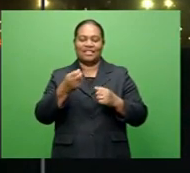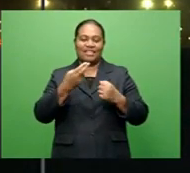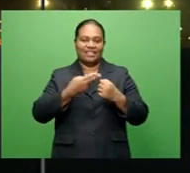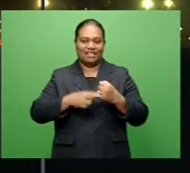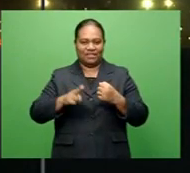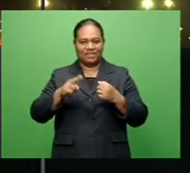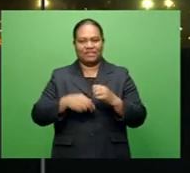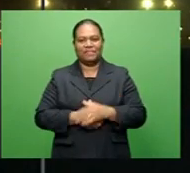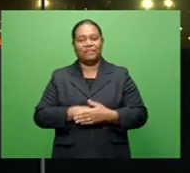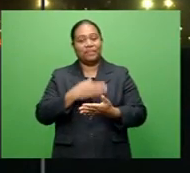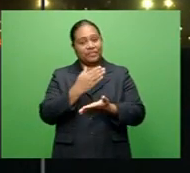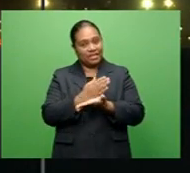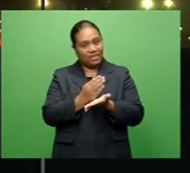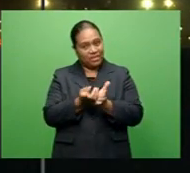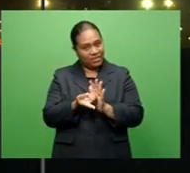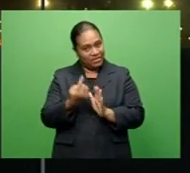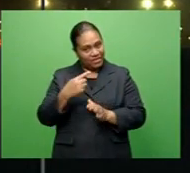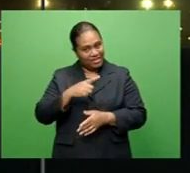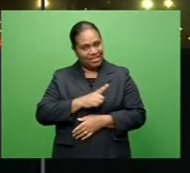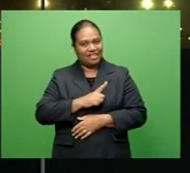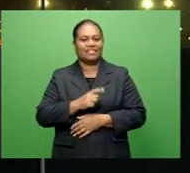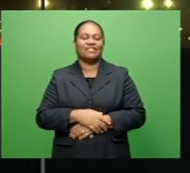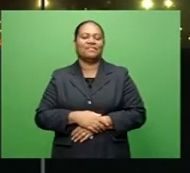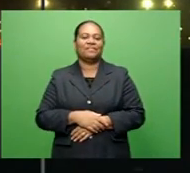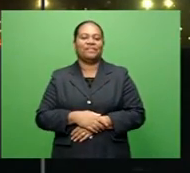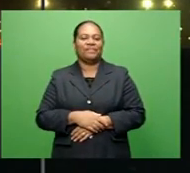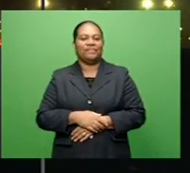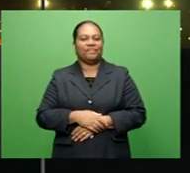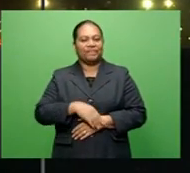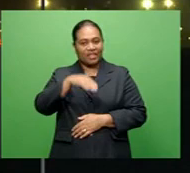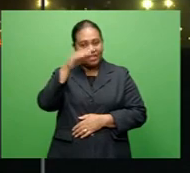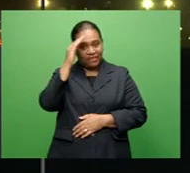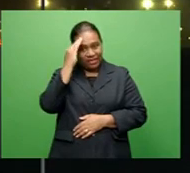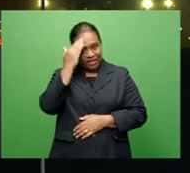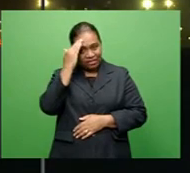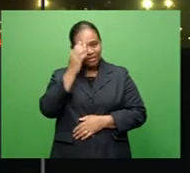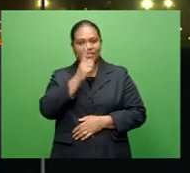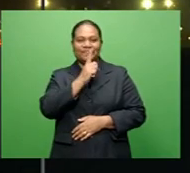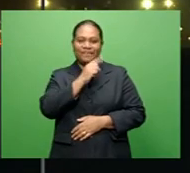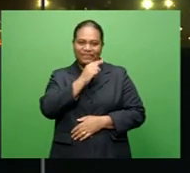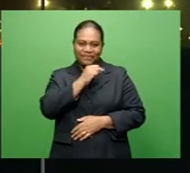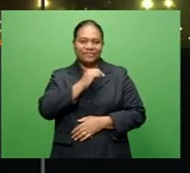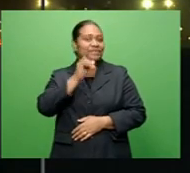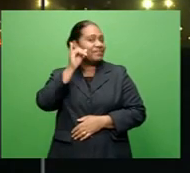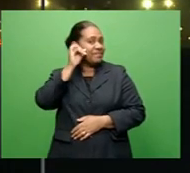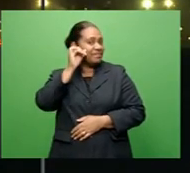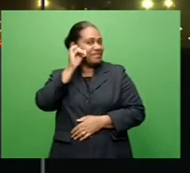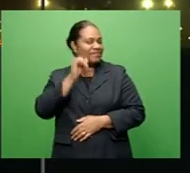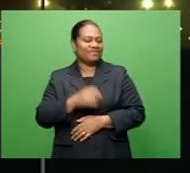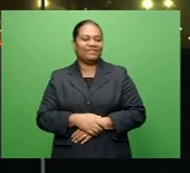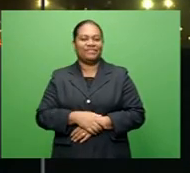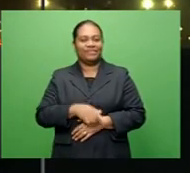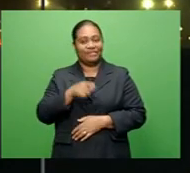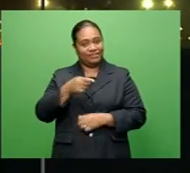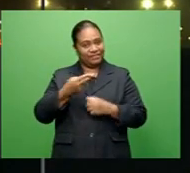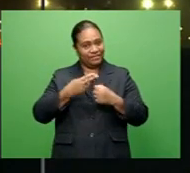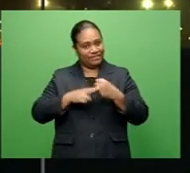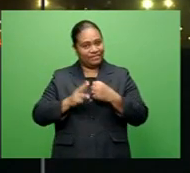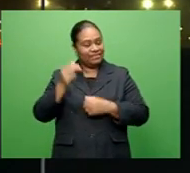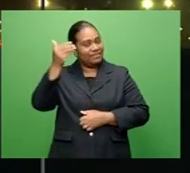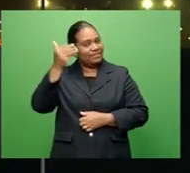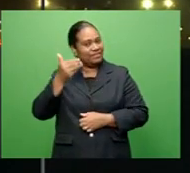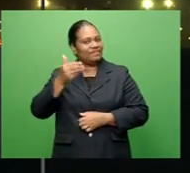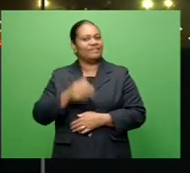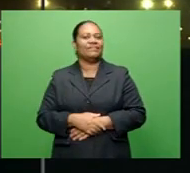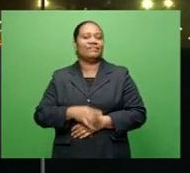fbcnews@fbc.com.fj or share it with us via our various social media accounts, including Facebook, Twitter and Instagram. That's your news this evening. I'll